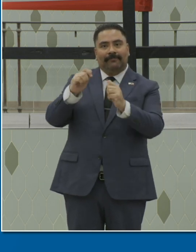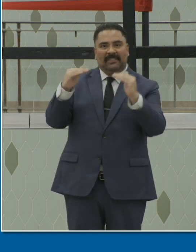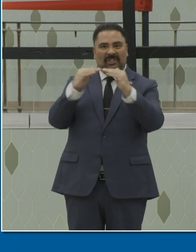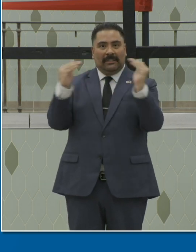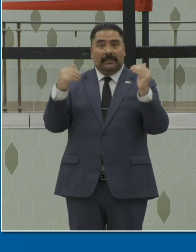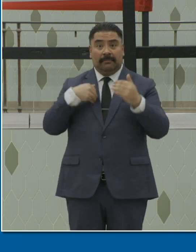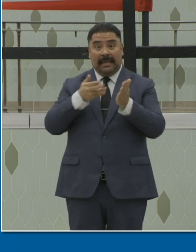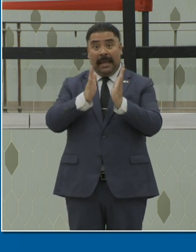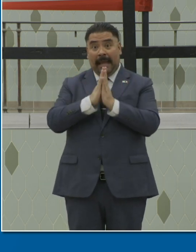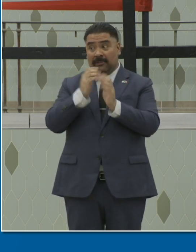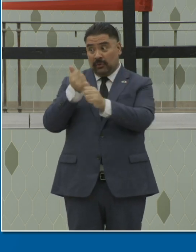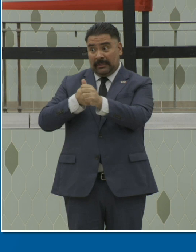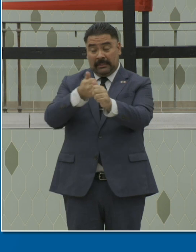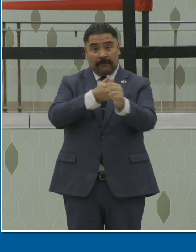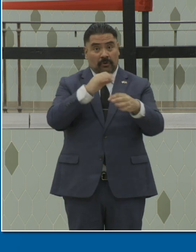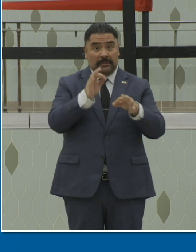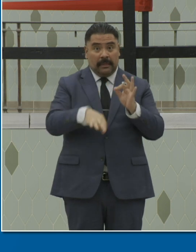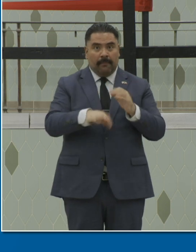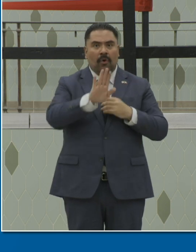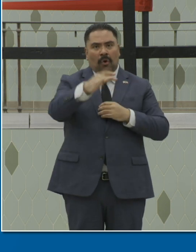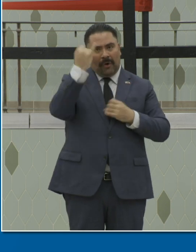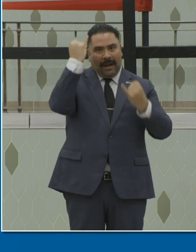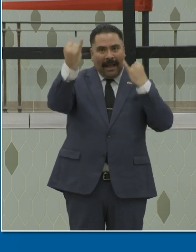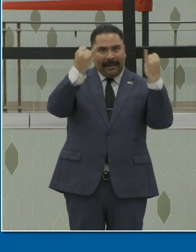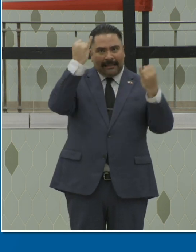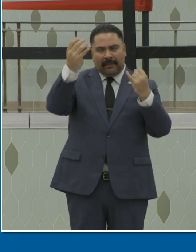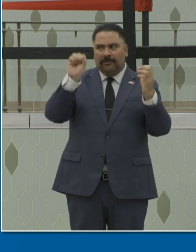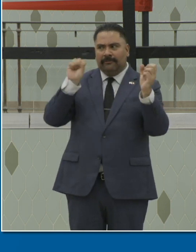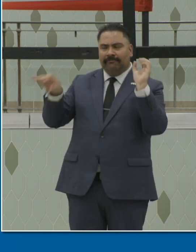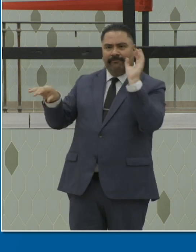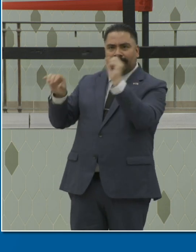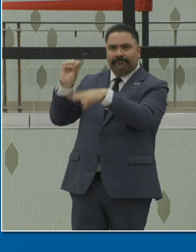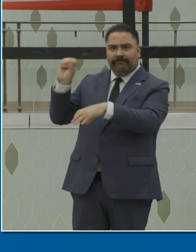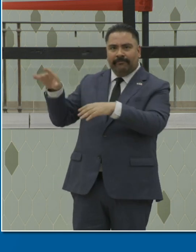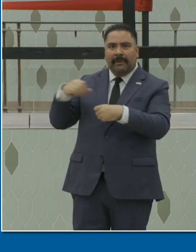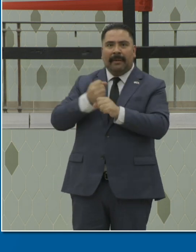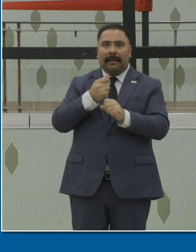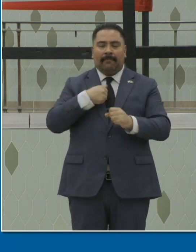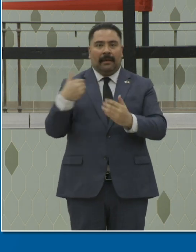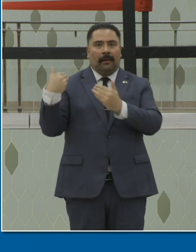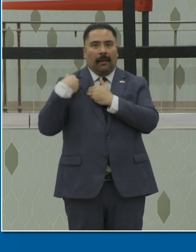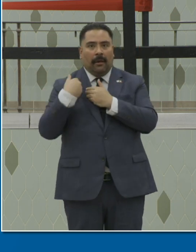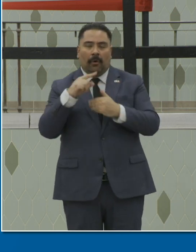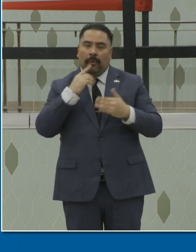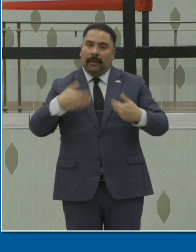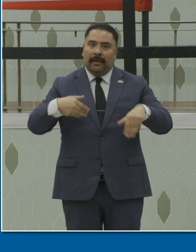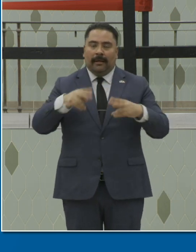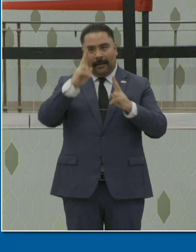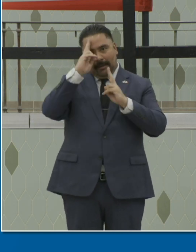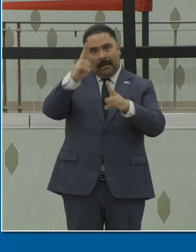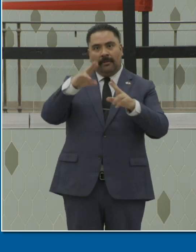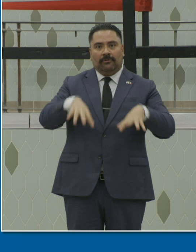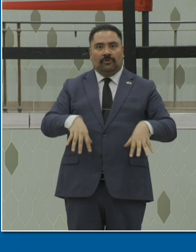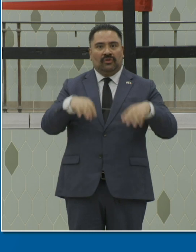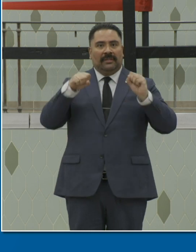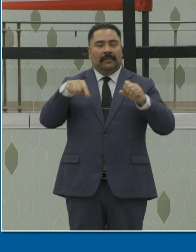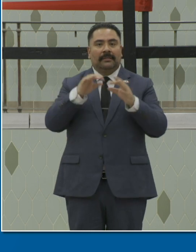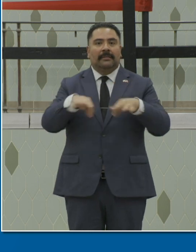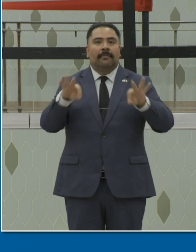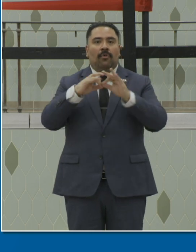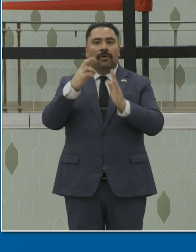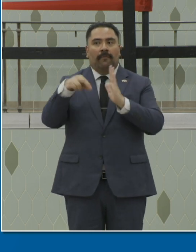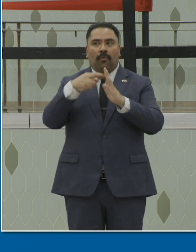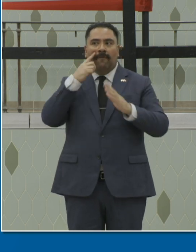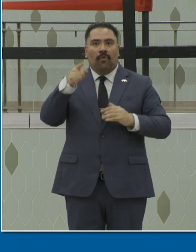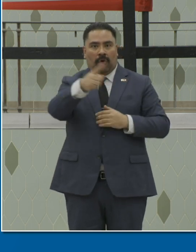of you is simple. Share your ideas and hold me accountable. It is an immense honor to undertake this vital role on